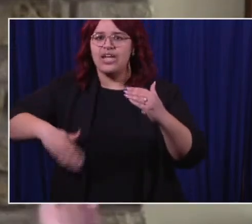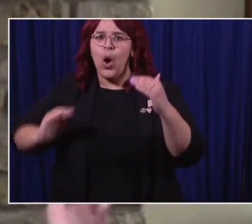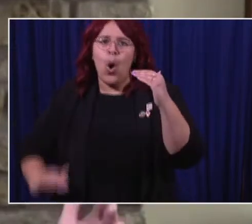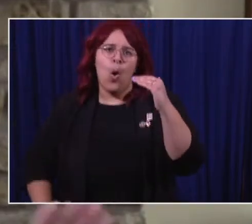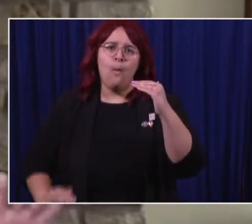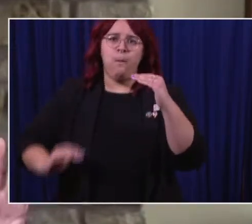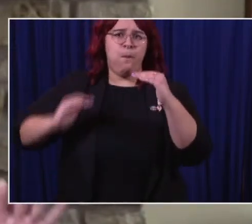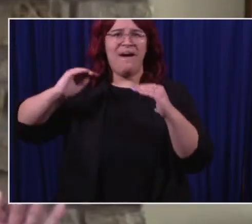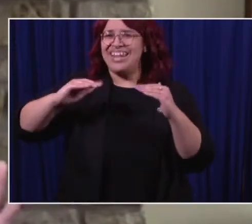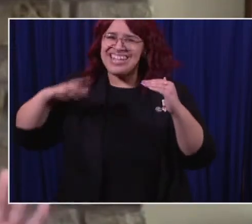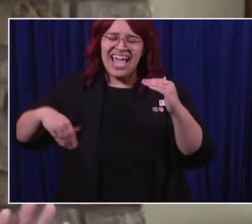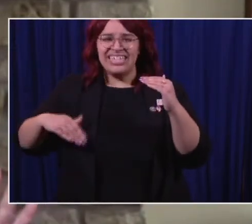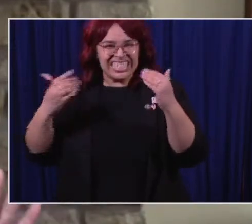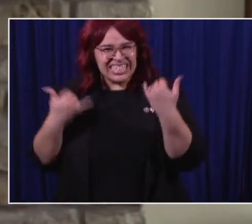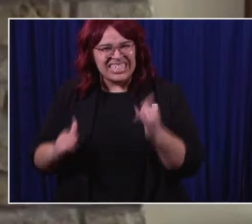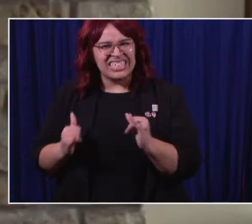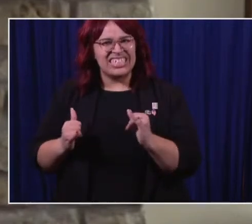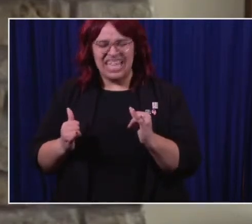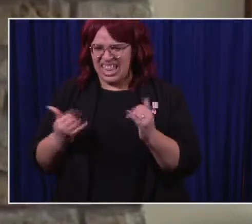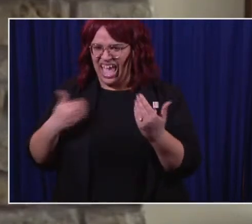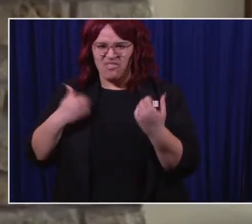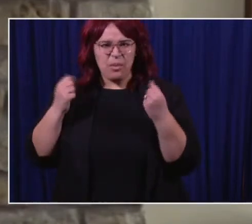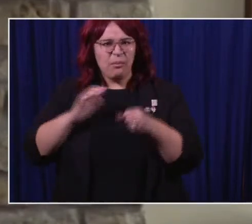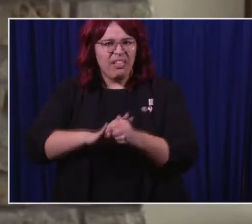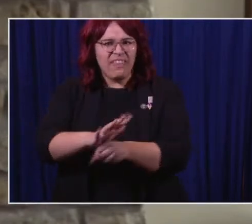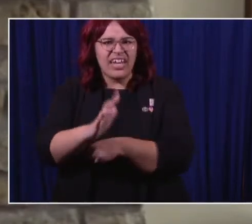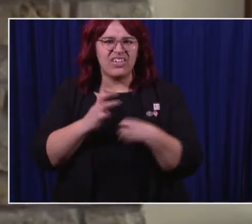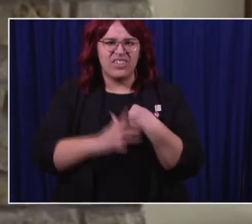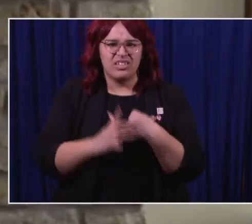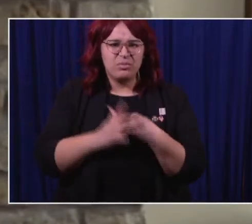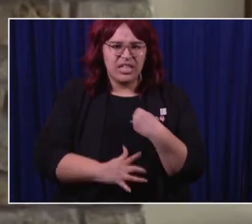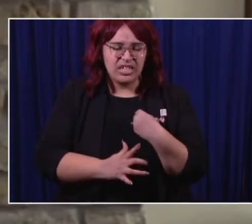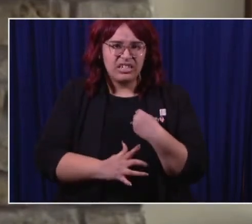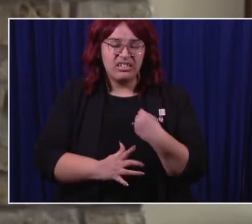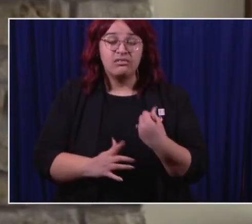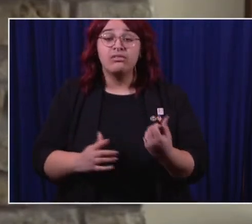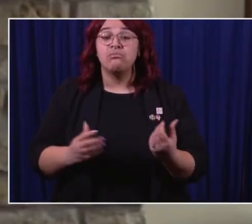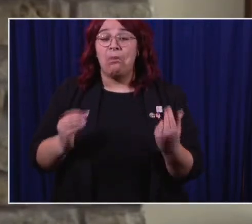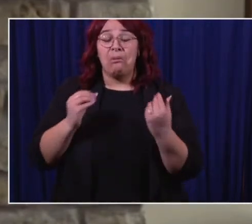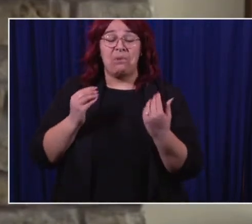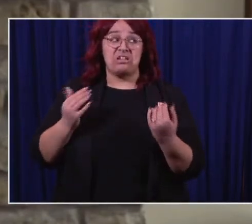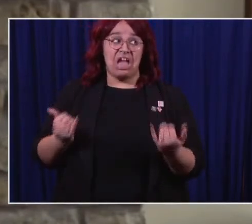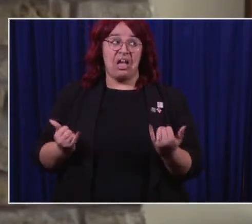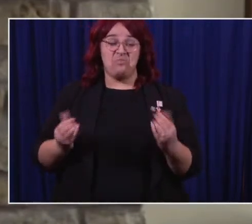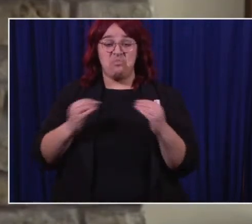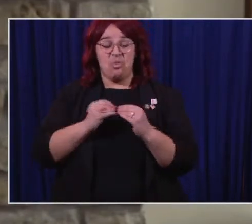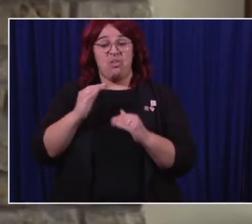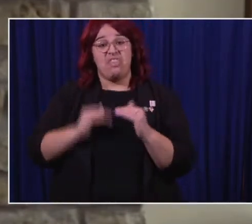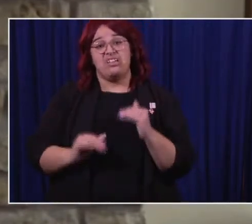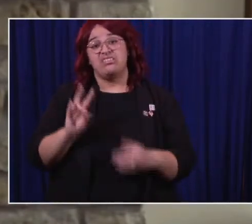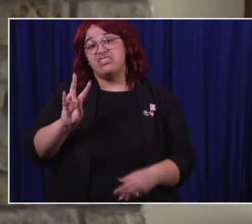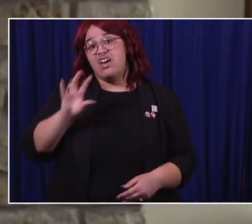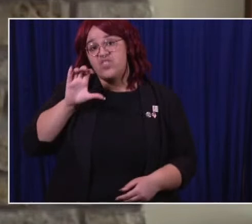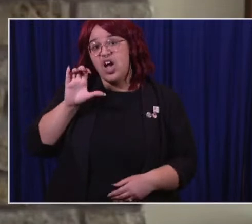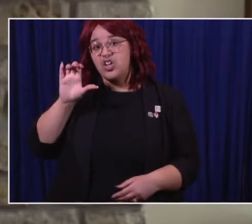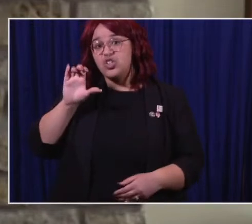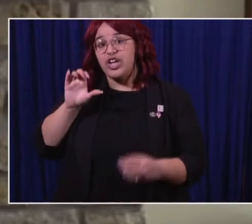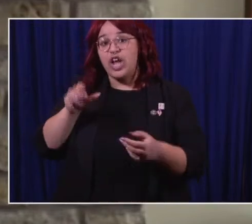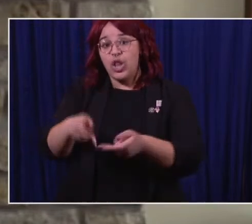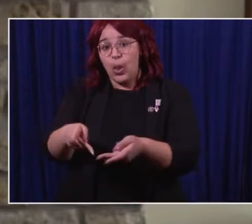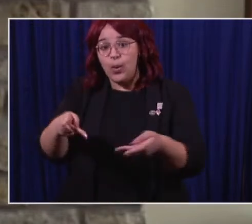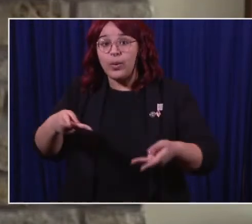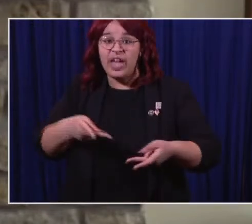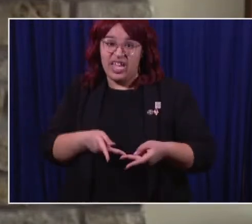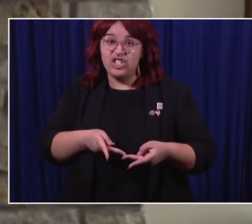ability to ramp up with what we already have. We already have over 700 locations. So we could, just by staying with the 700 we're dealing